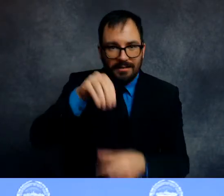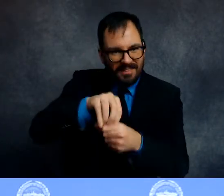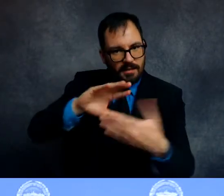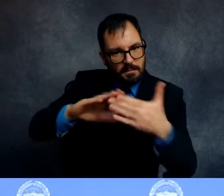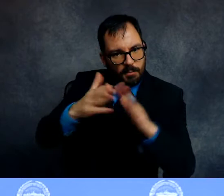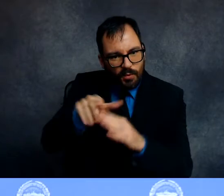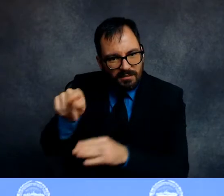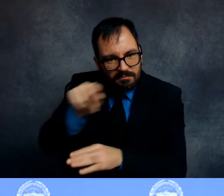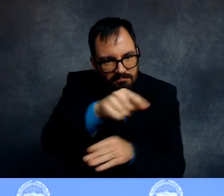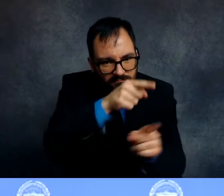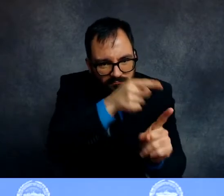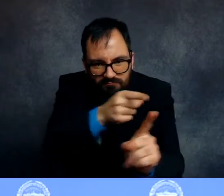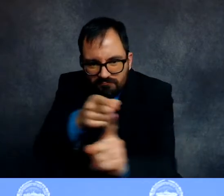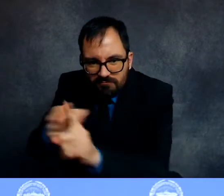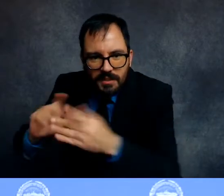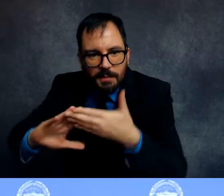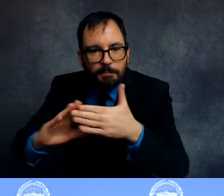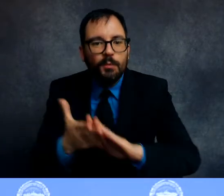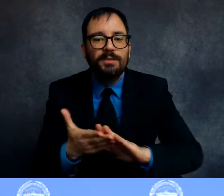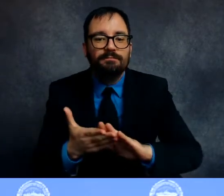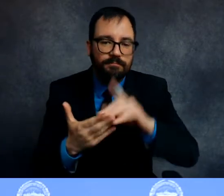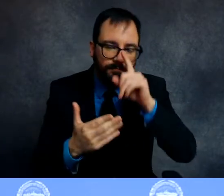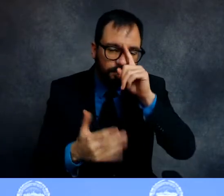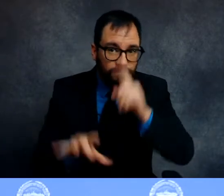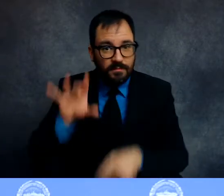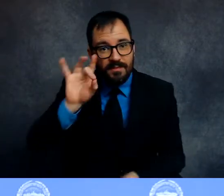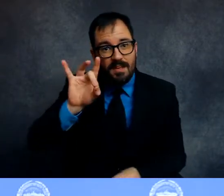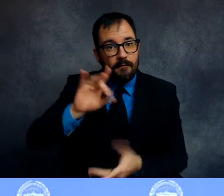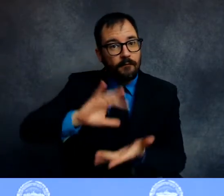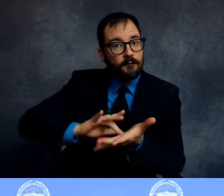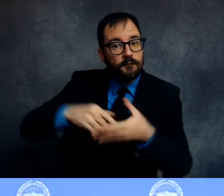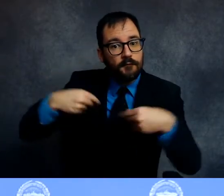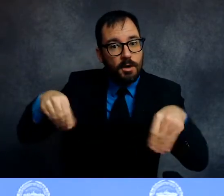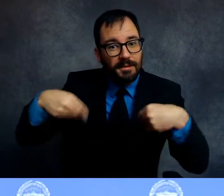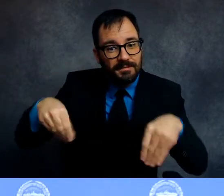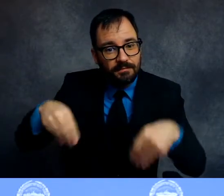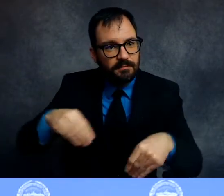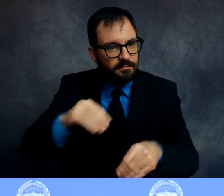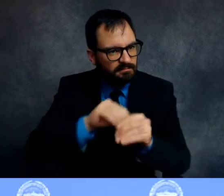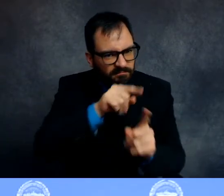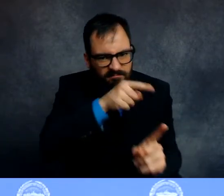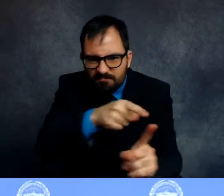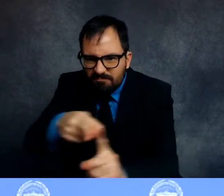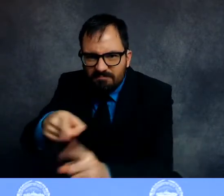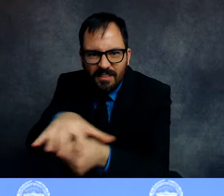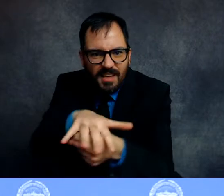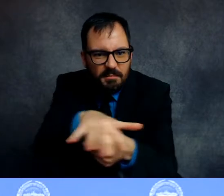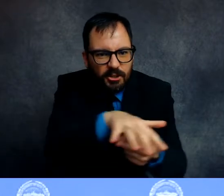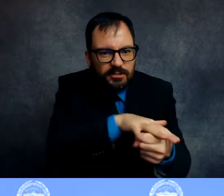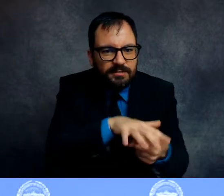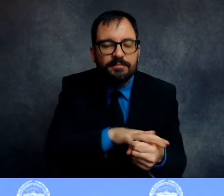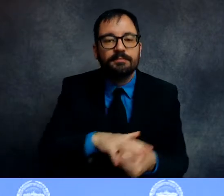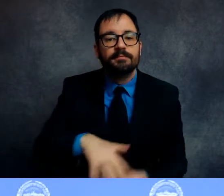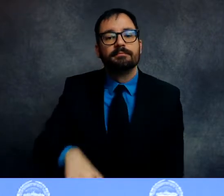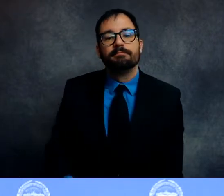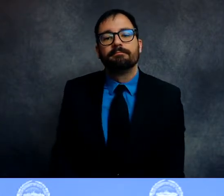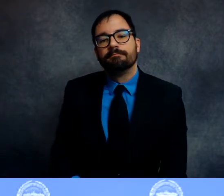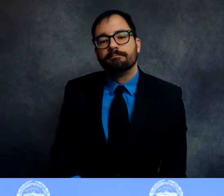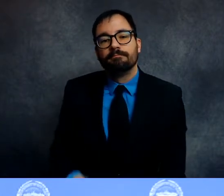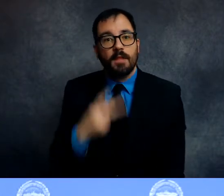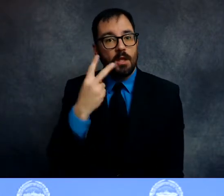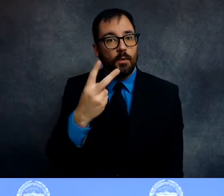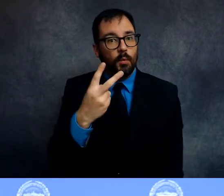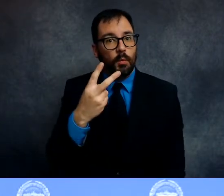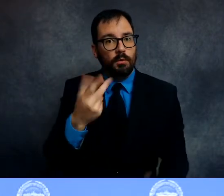residents. Those include 7 community-based centers in High Park, East Boston, the South End, Dorchester, Mattapan, Rosendale, and